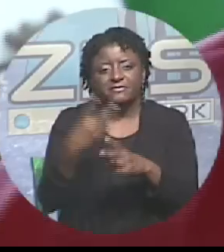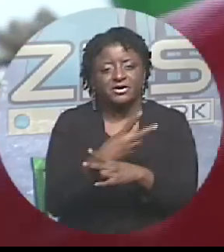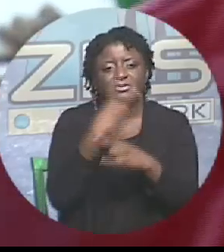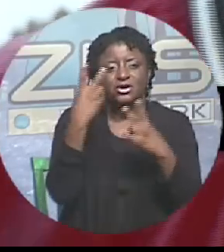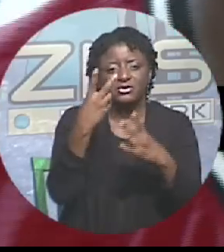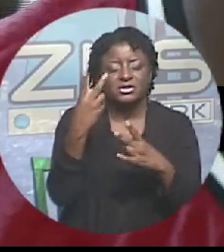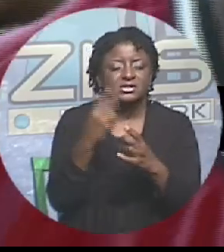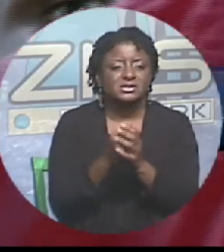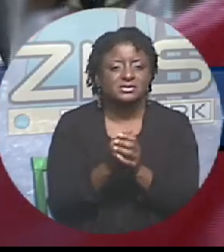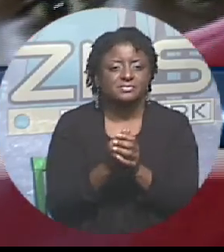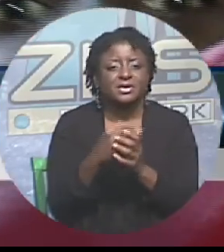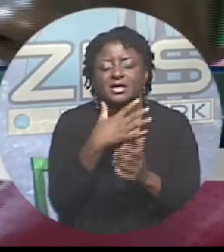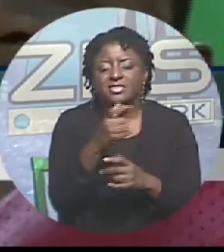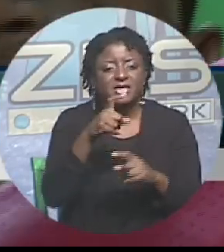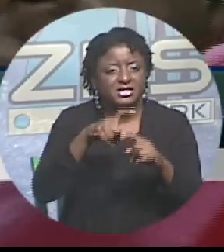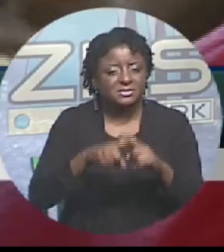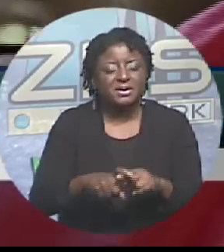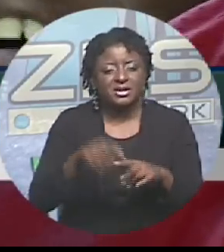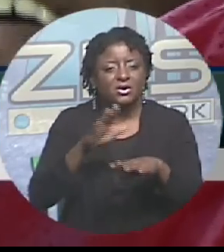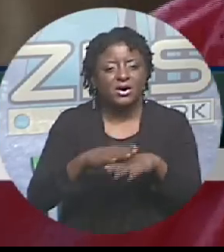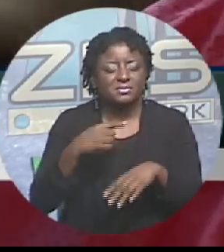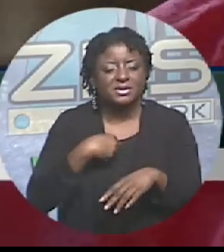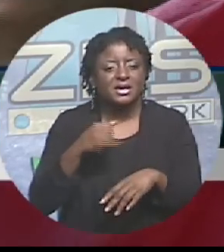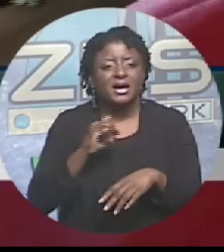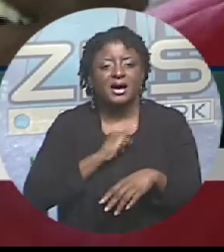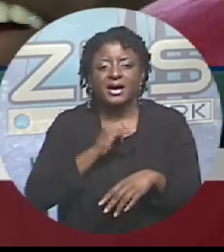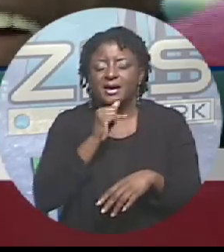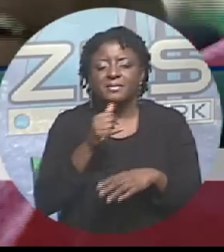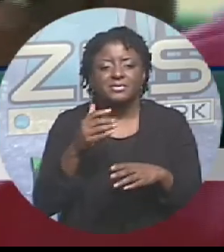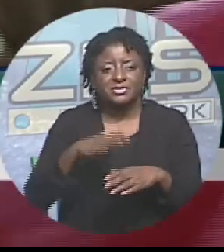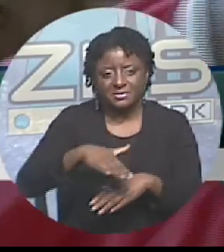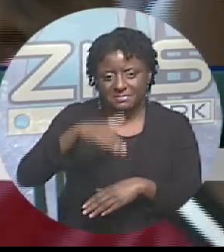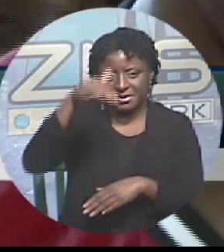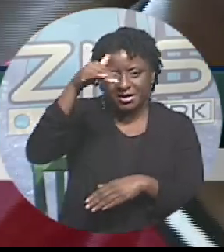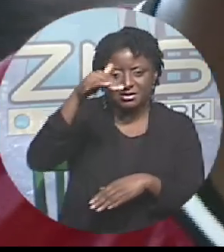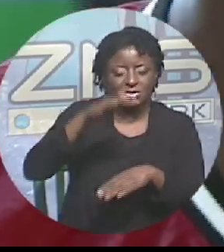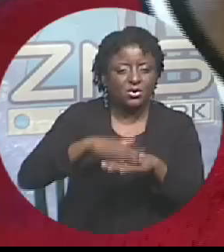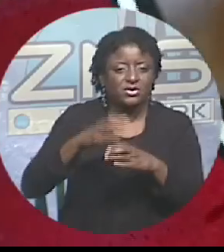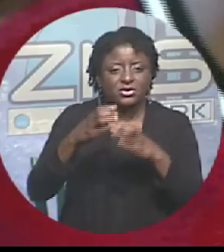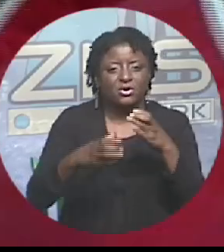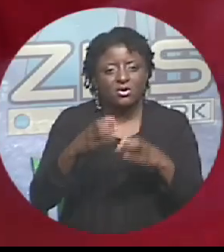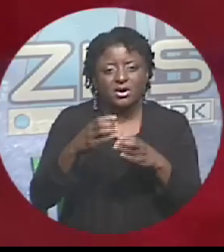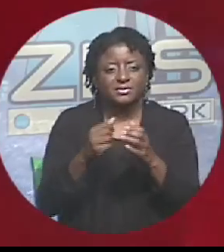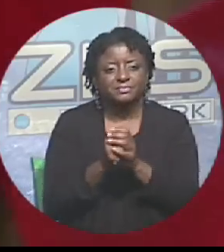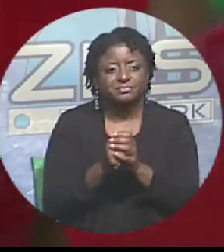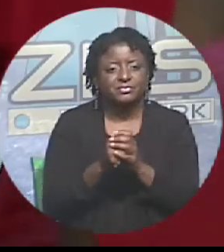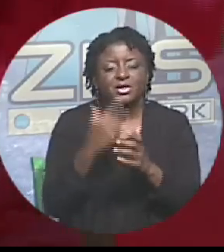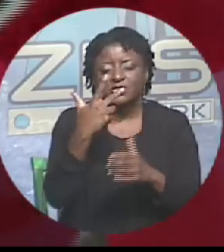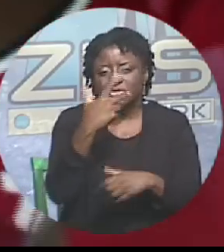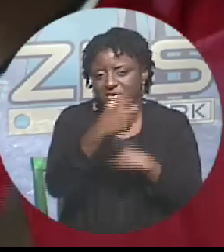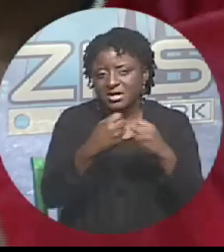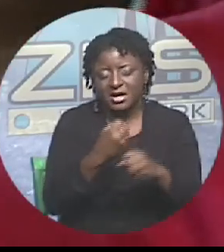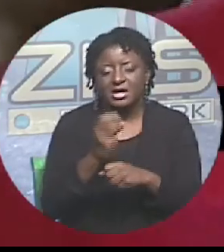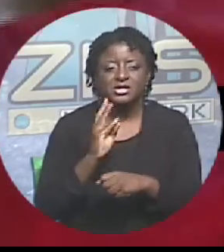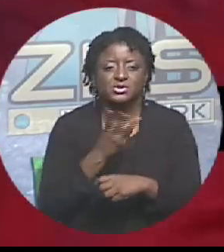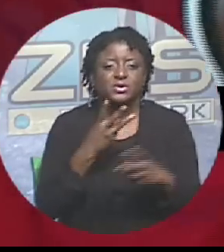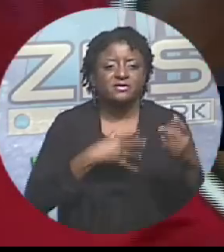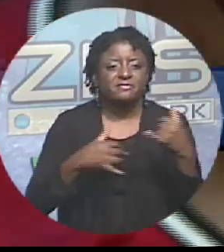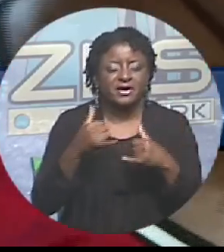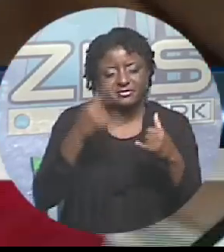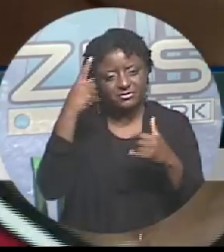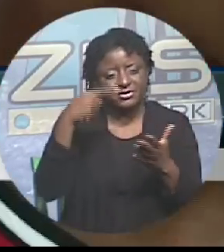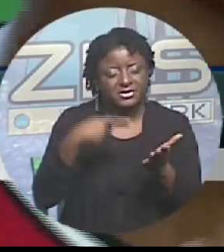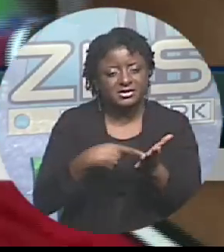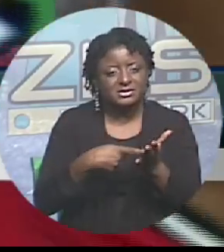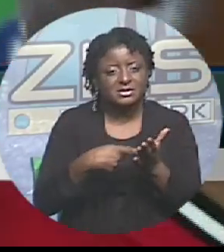big. They depended on me. I was the biggest on the court. I have the block, hit, do what I have to do to win the game. 3 years we've been fighting for this. We finally get it. Our